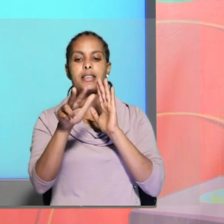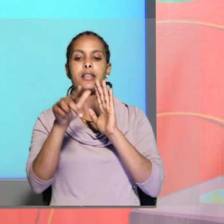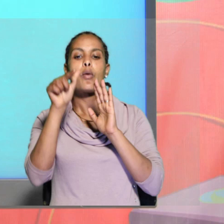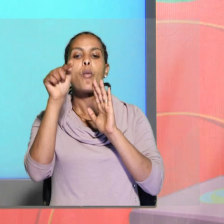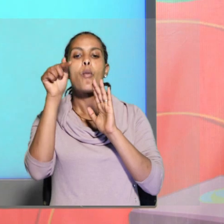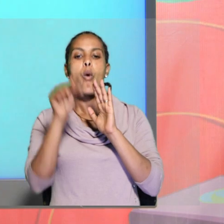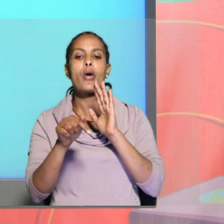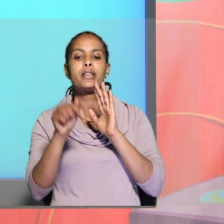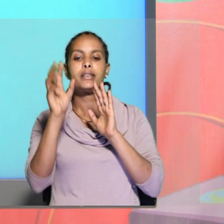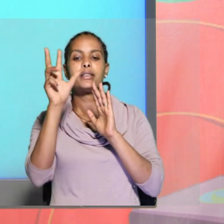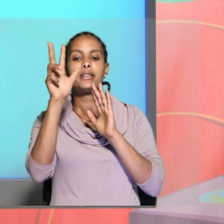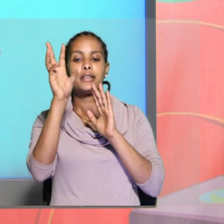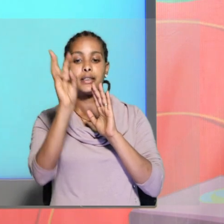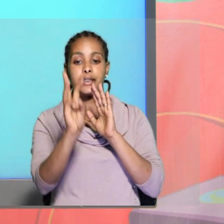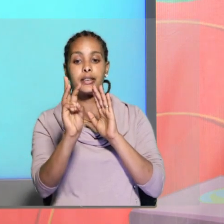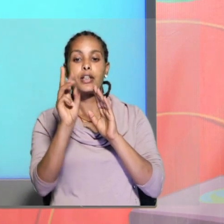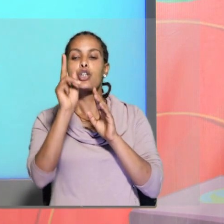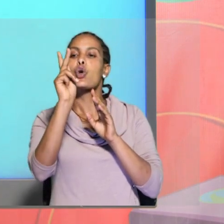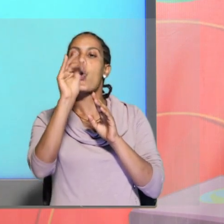33.6 kilojoule,